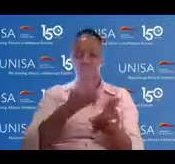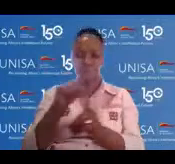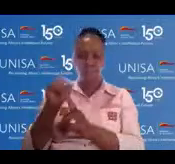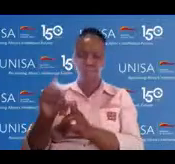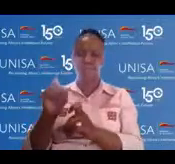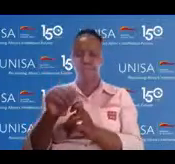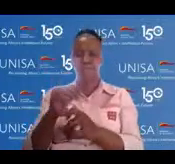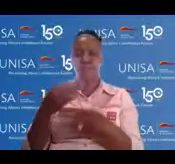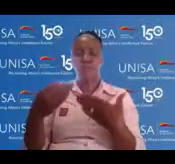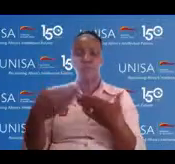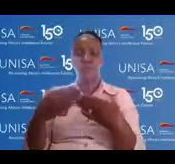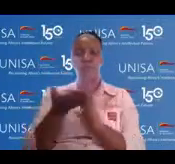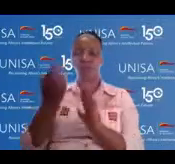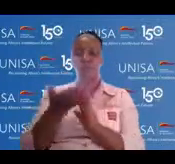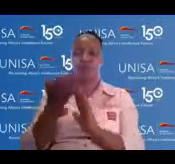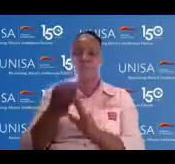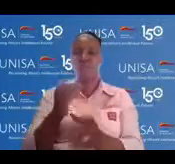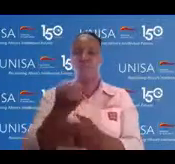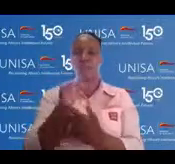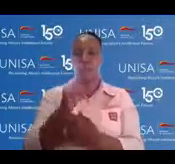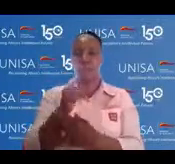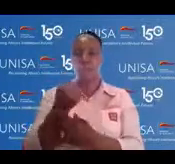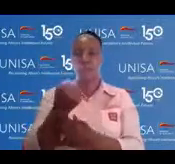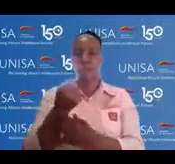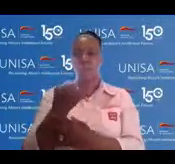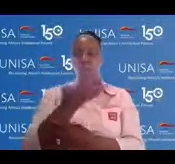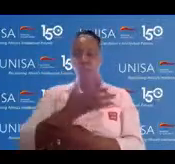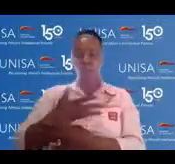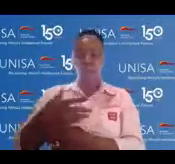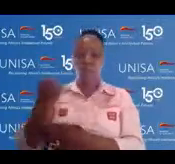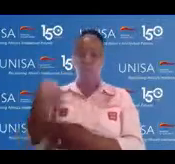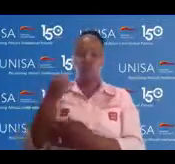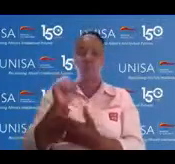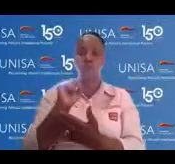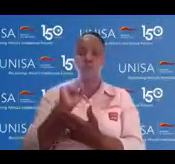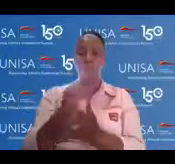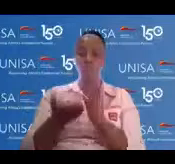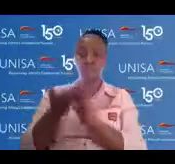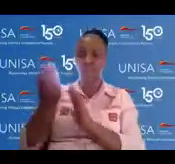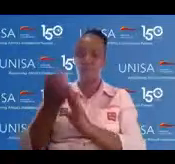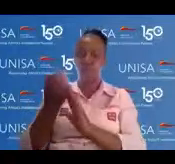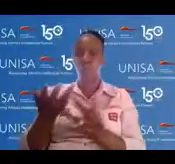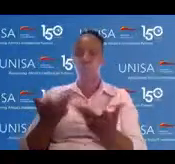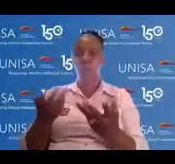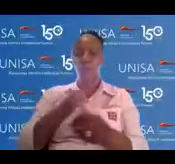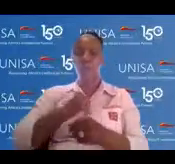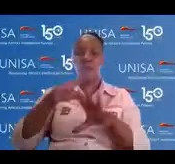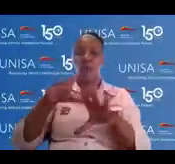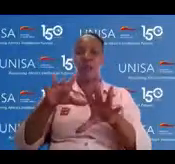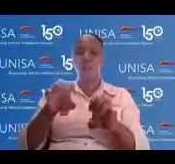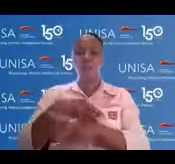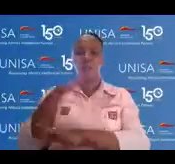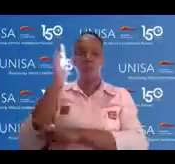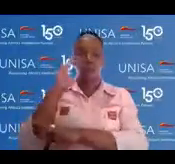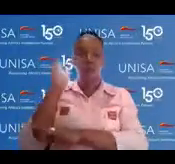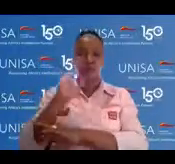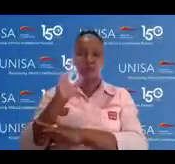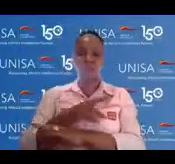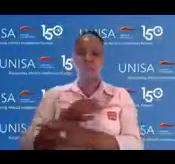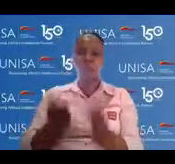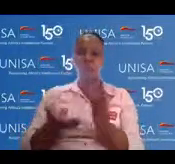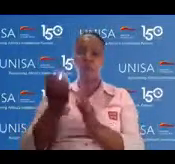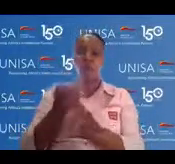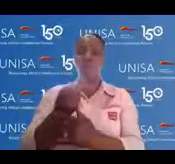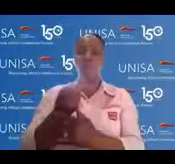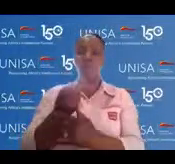we've also got till 12:30 to upload on myExams. So remember, you have to upload on both platforms.